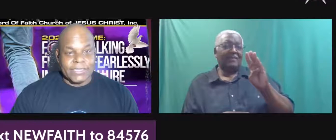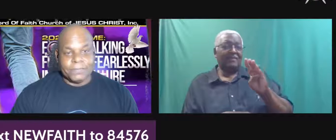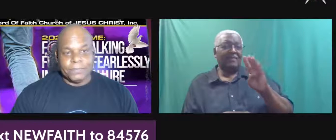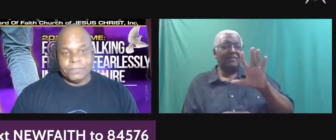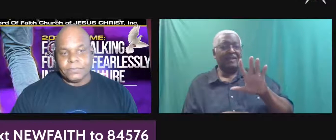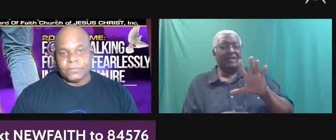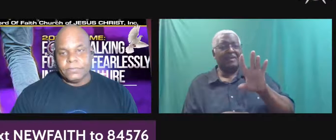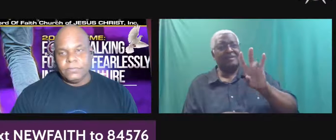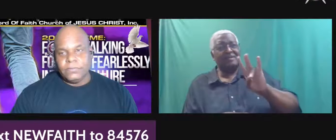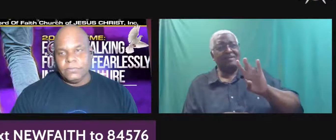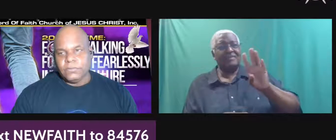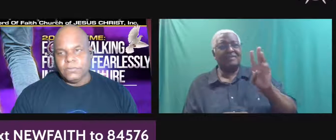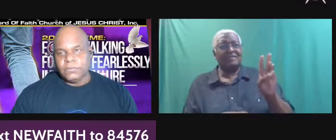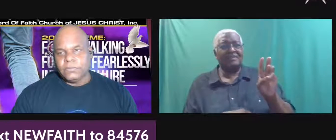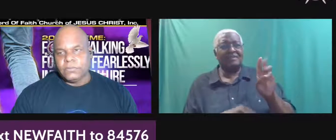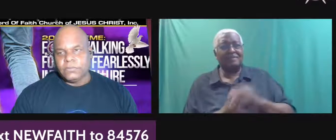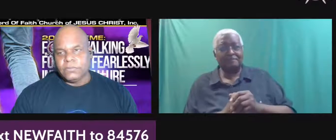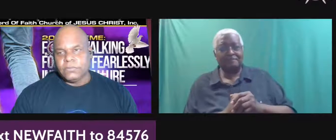84576.